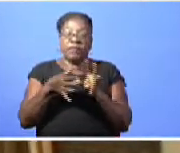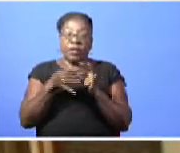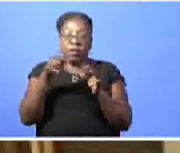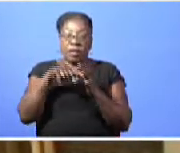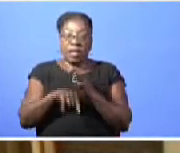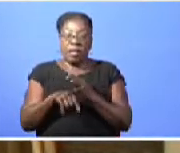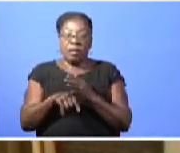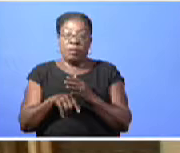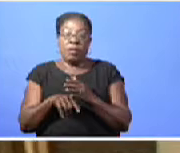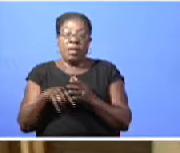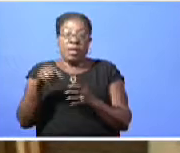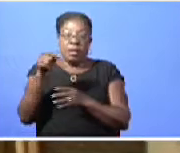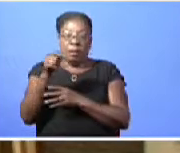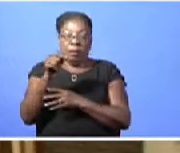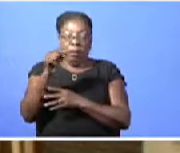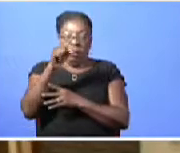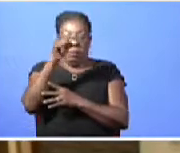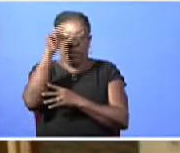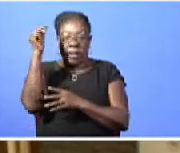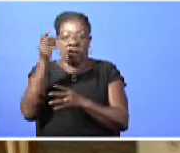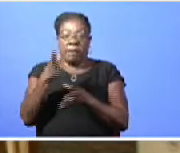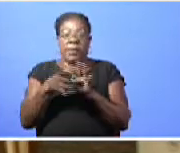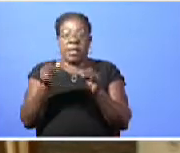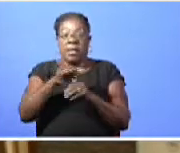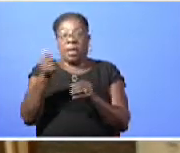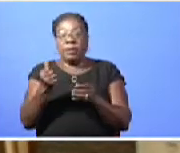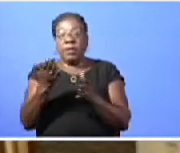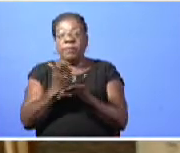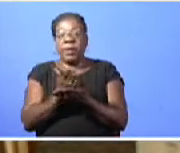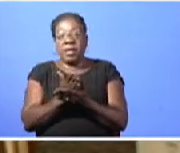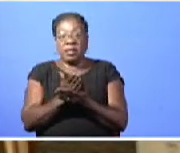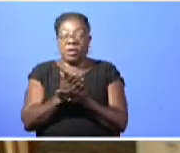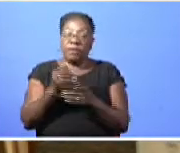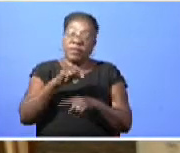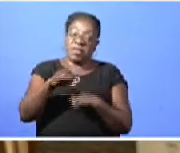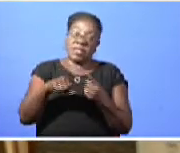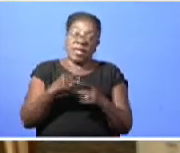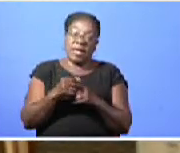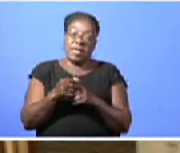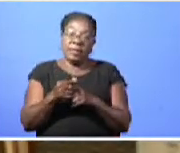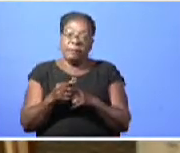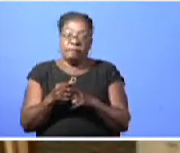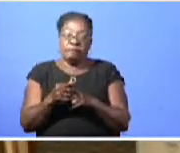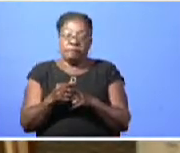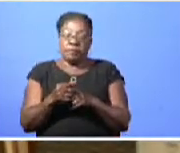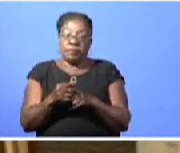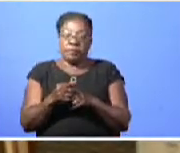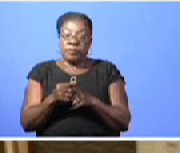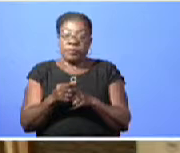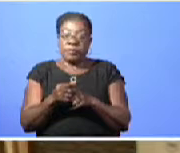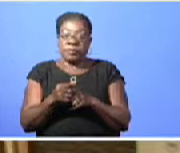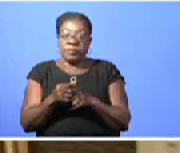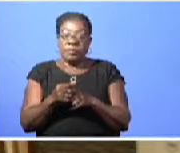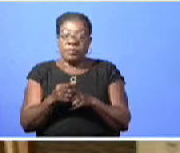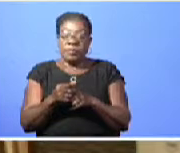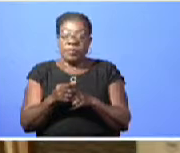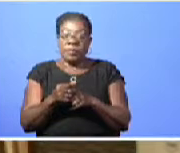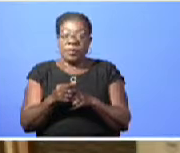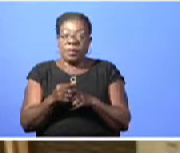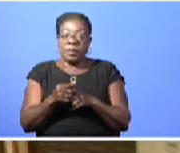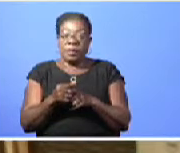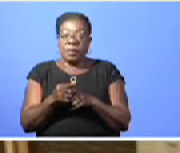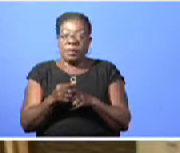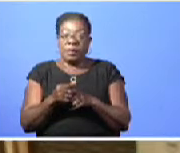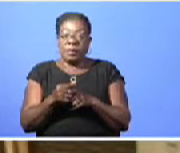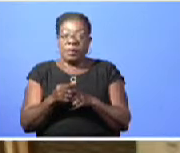do from the government and other private sector companies. We've got a couple hundred ID cards that we're trying to work on as present because people still have to produce the ID